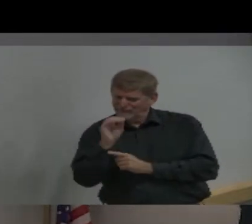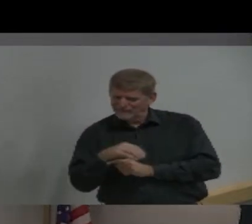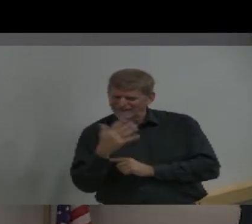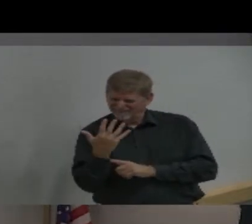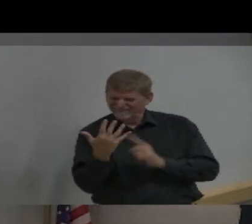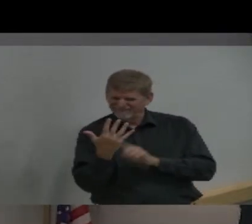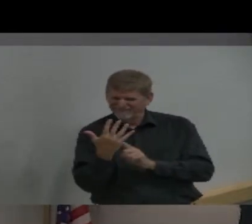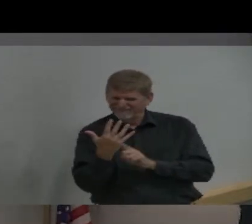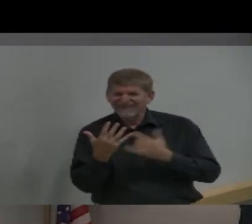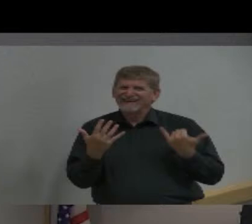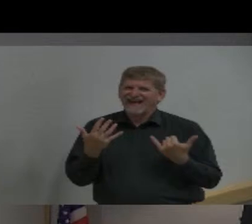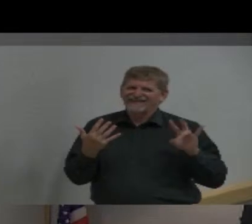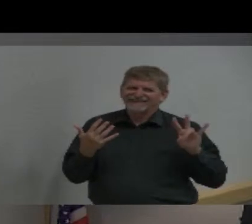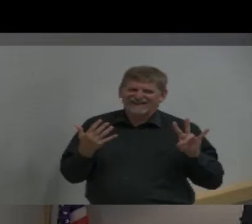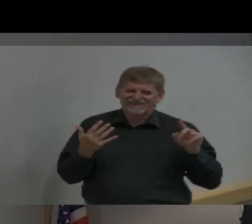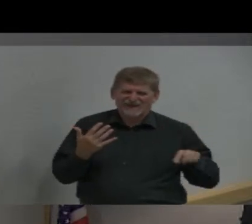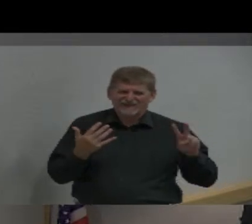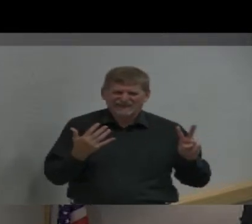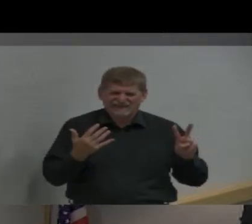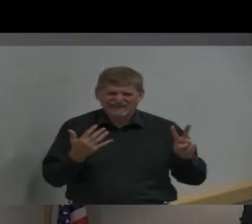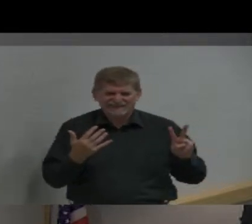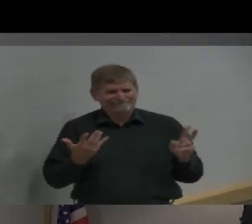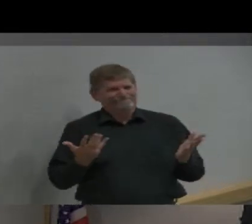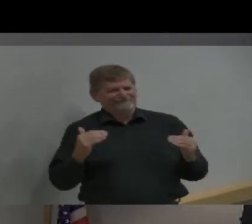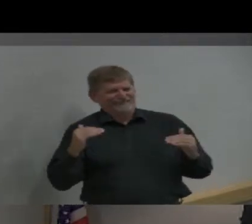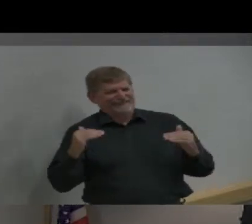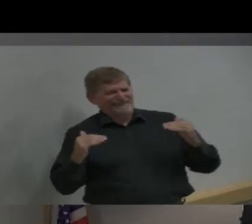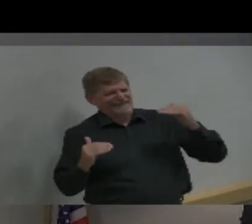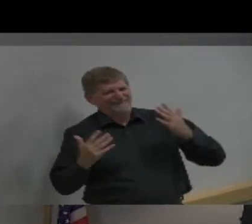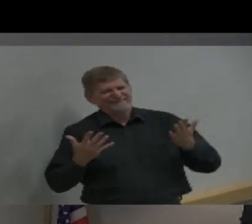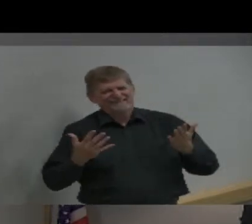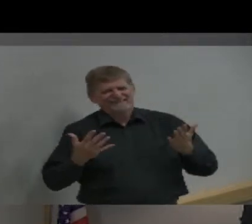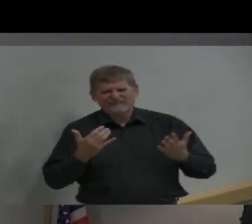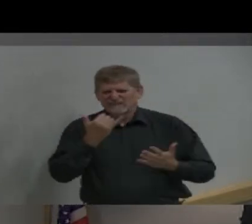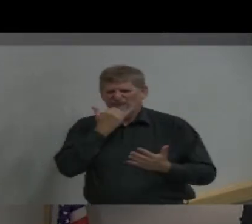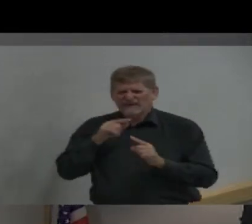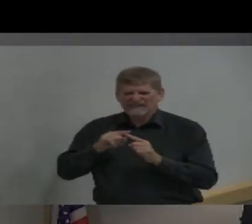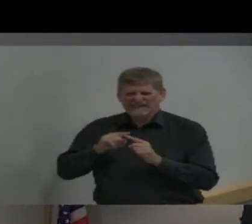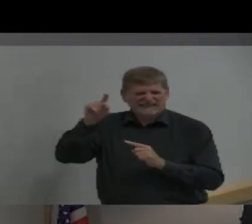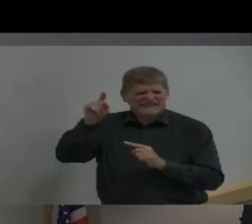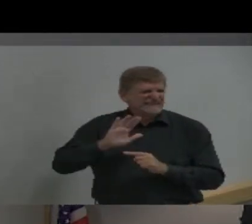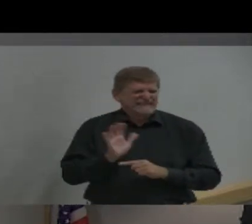is heading upwards and in the wrong direction.